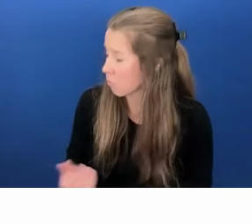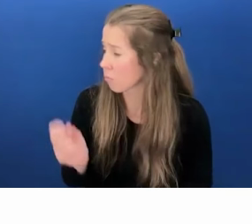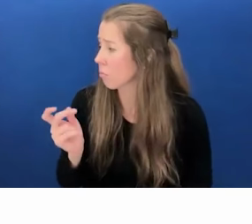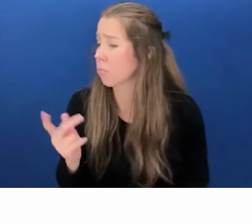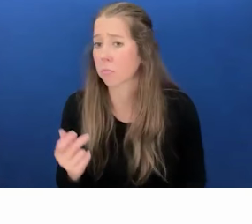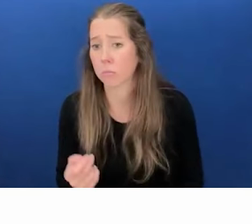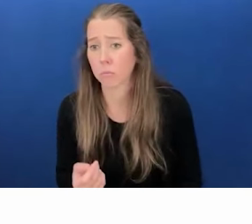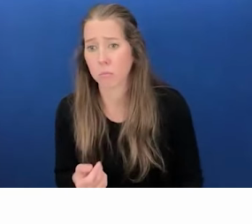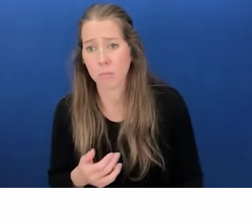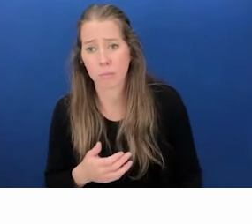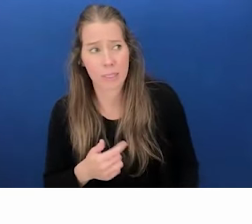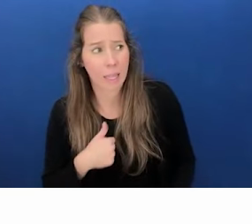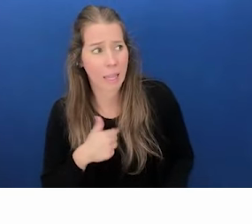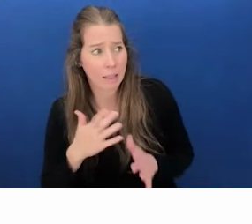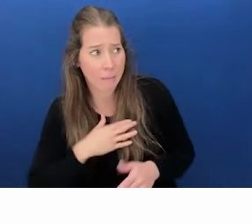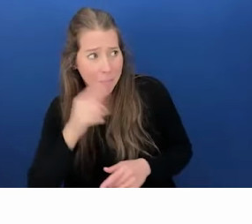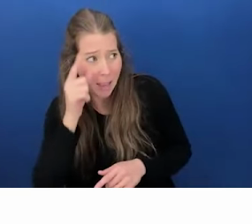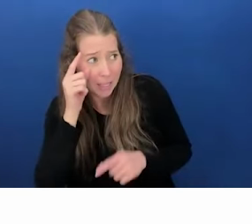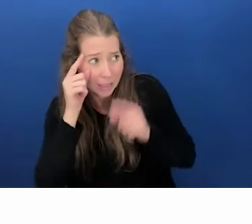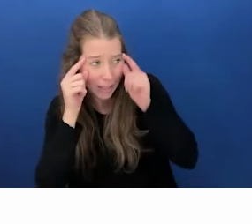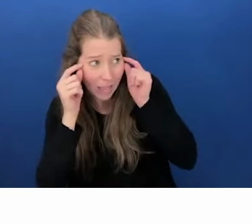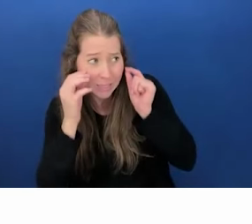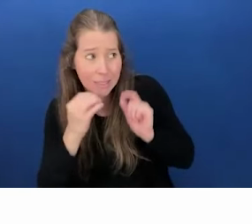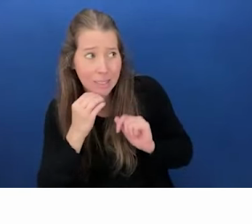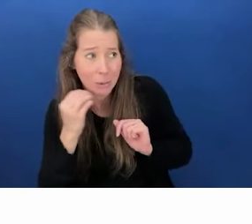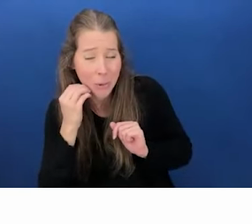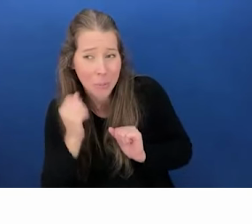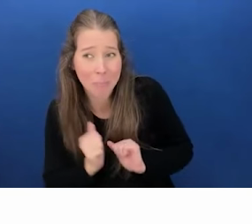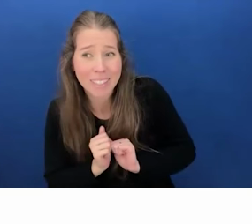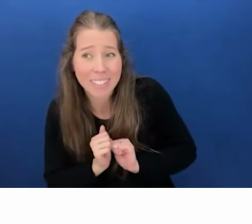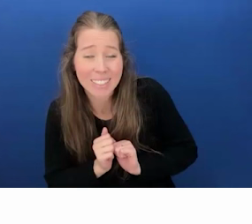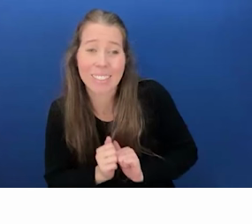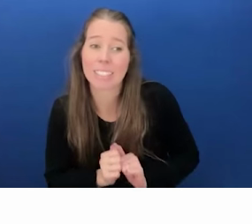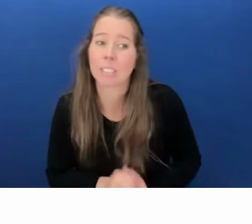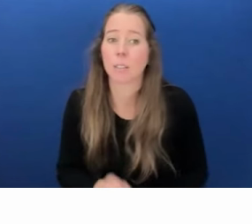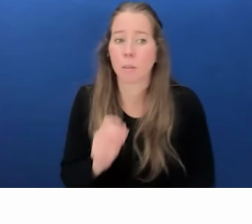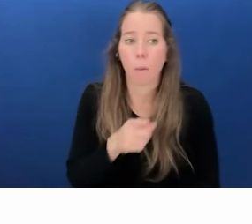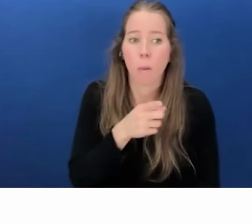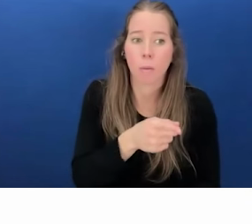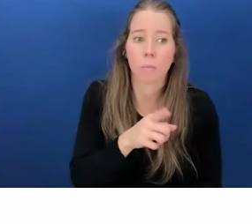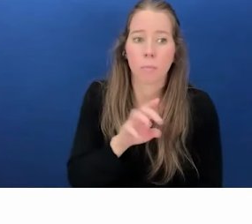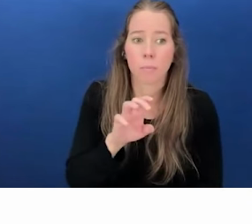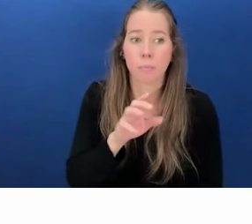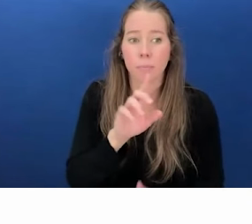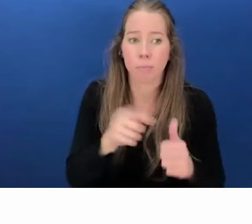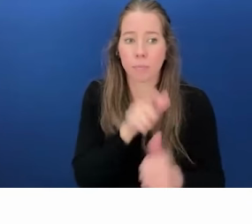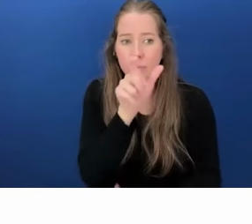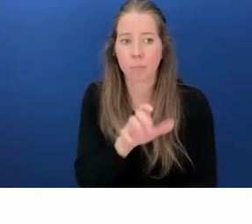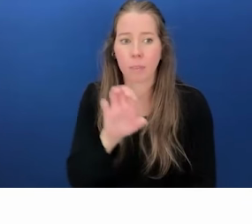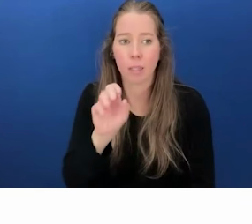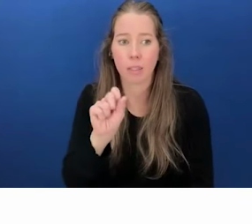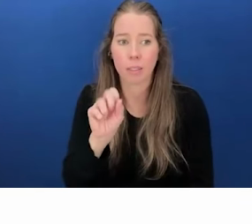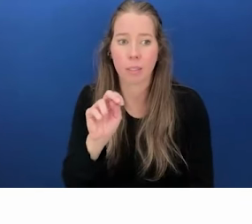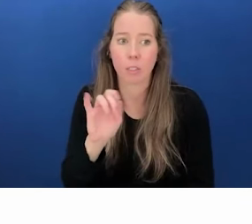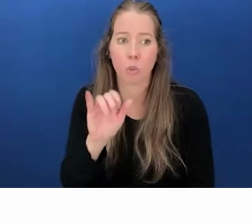Okay. I left my glasses at home. Okay. So essentiality. So college